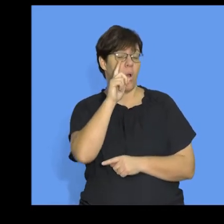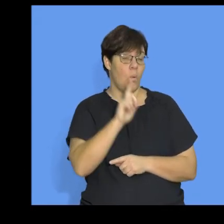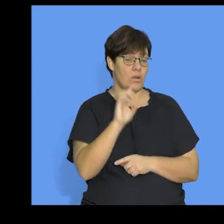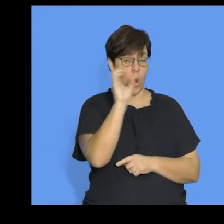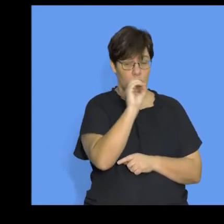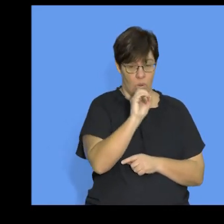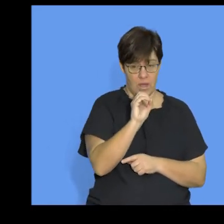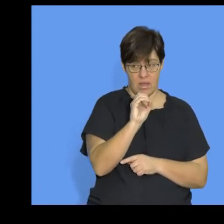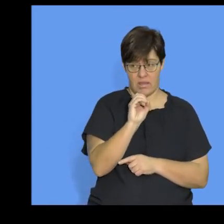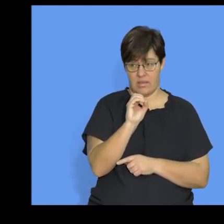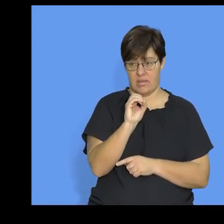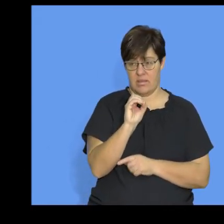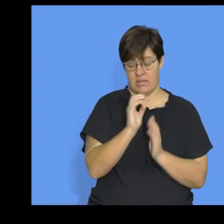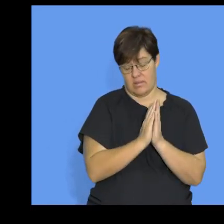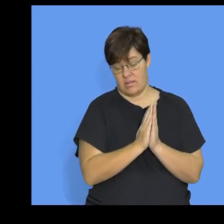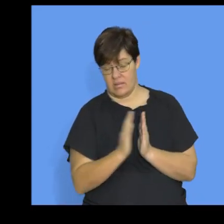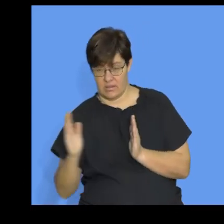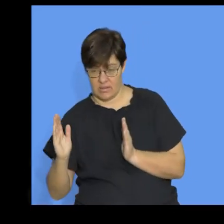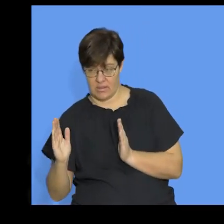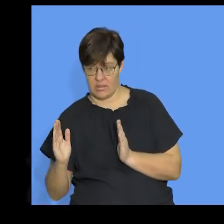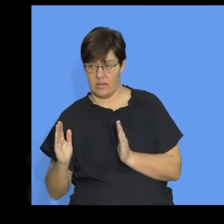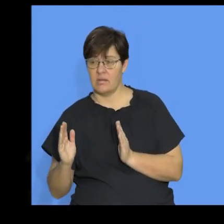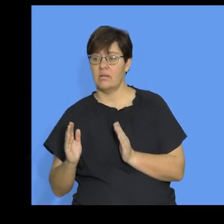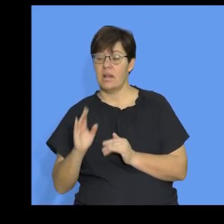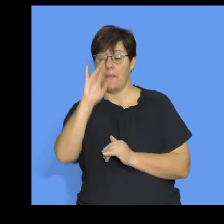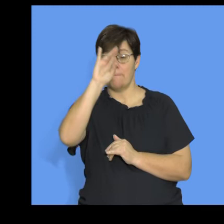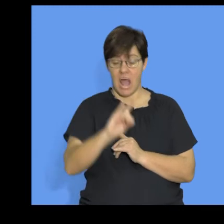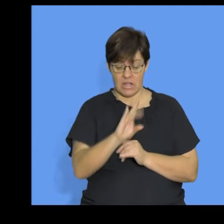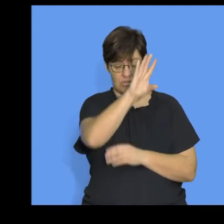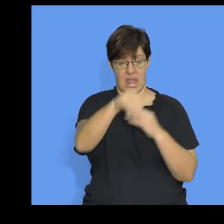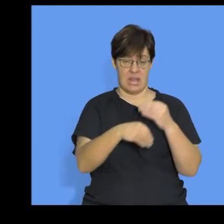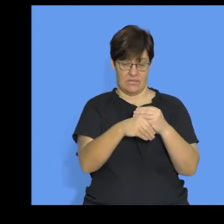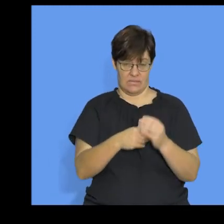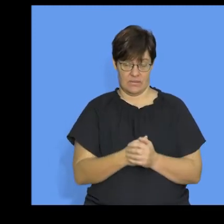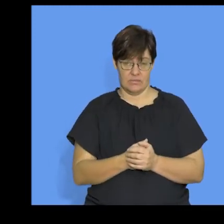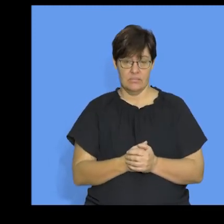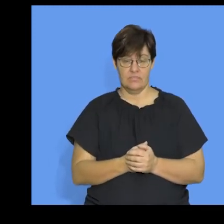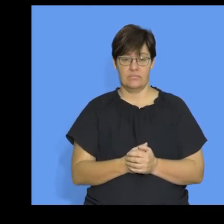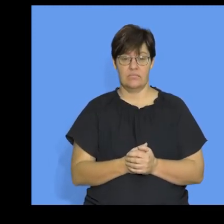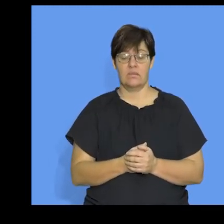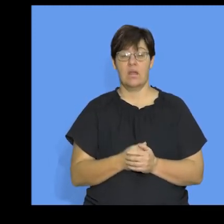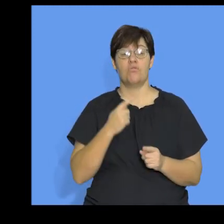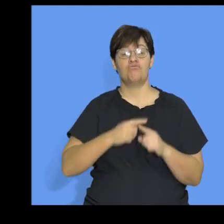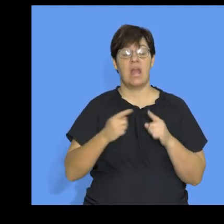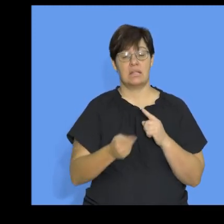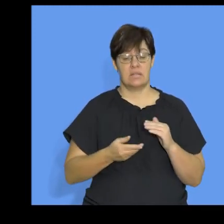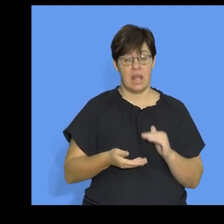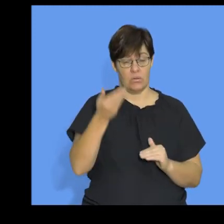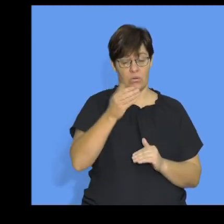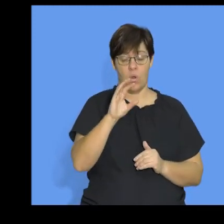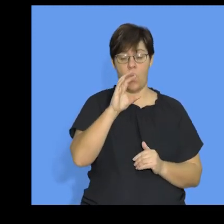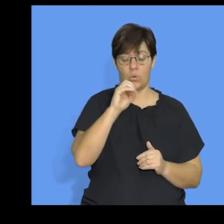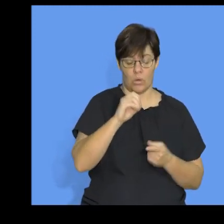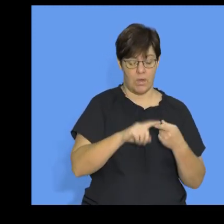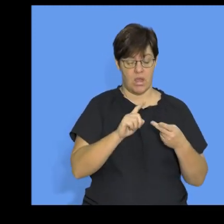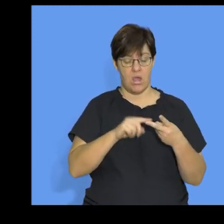rent included was, the March figure was included. So in other words, your rent increased in October. October,